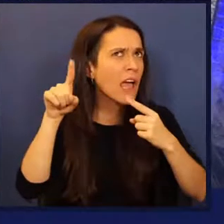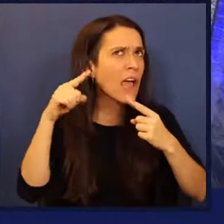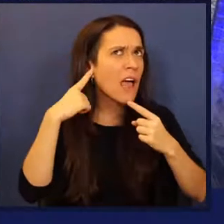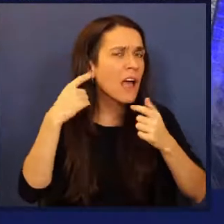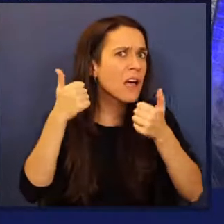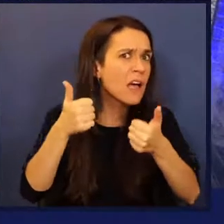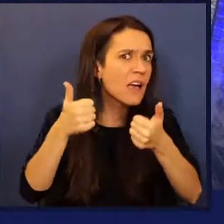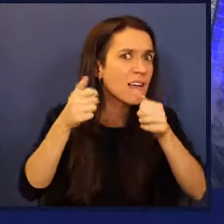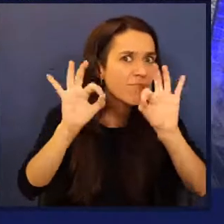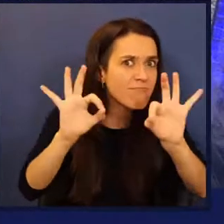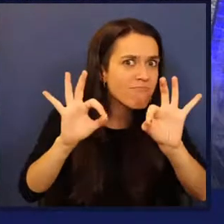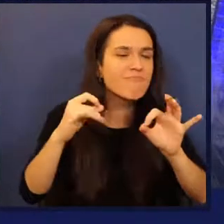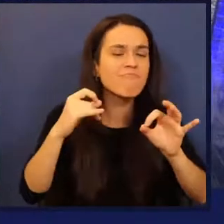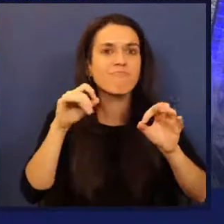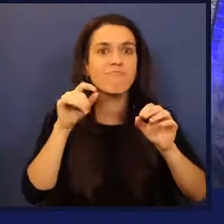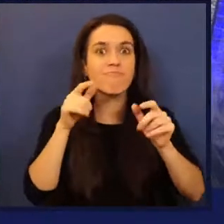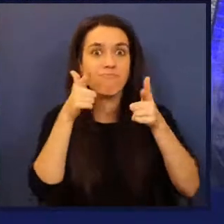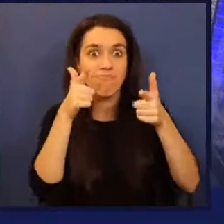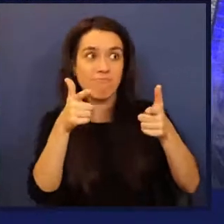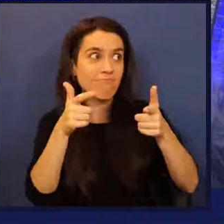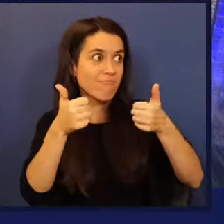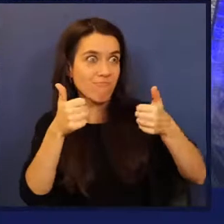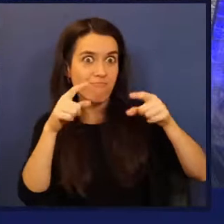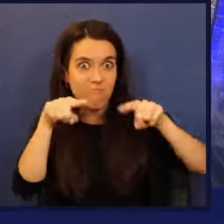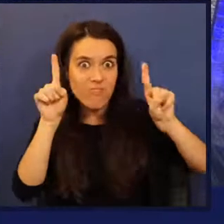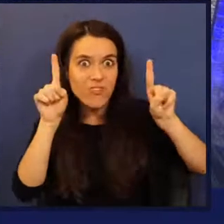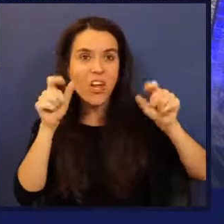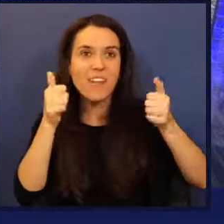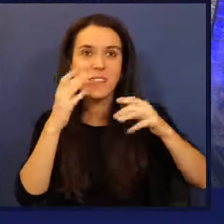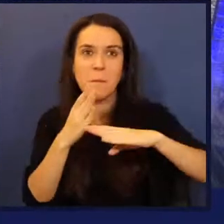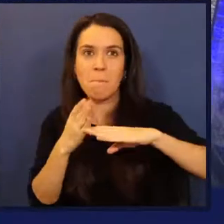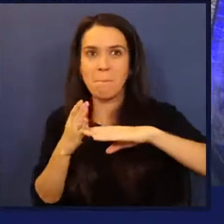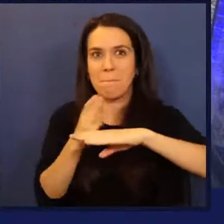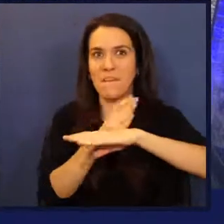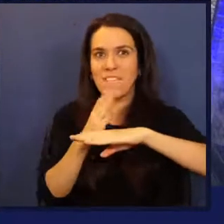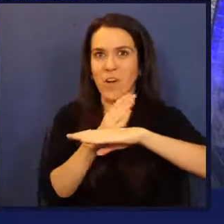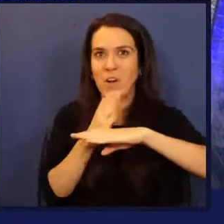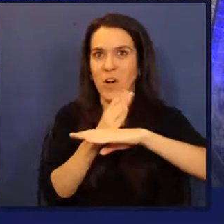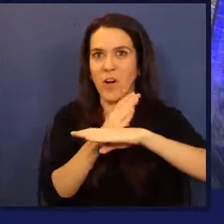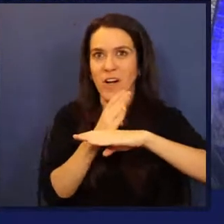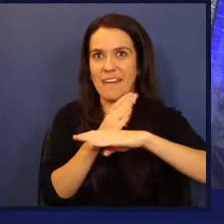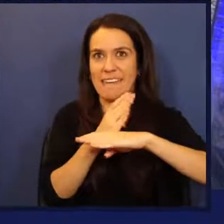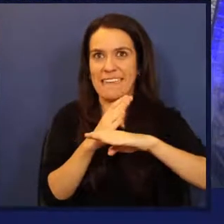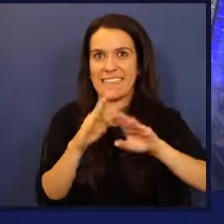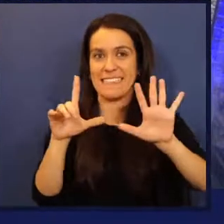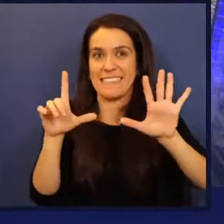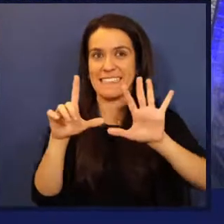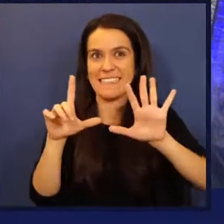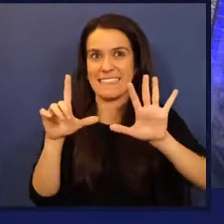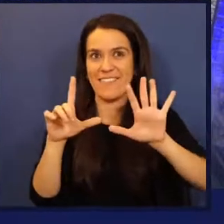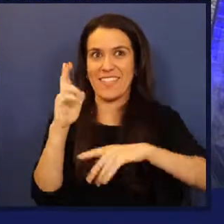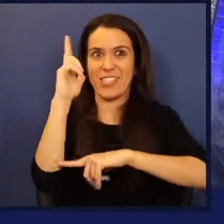together and talk about AI. So you're part of our back talk, so to speak.